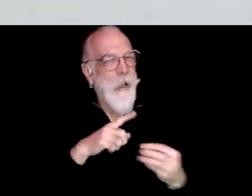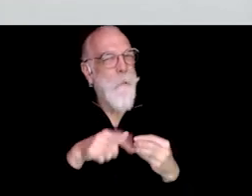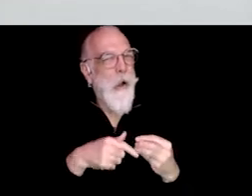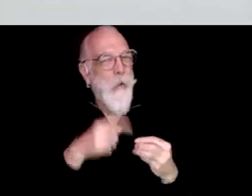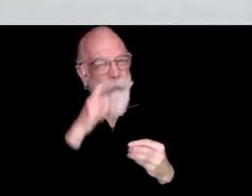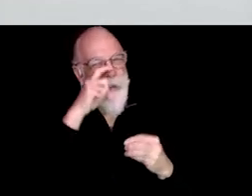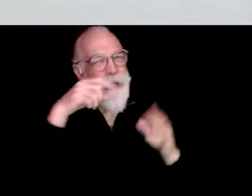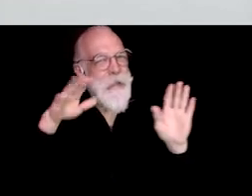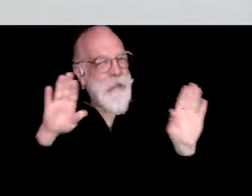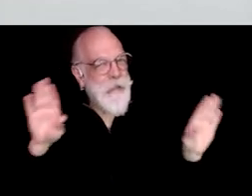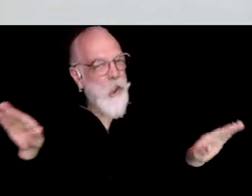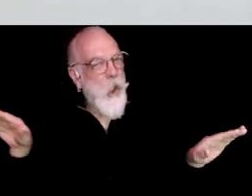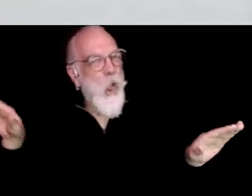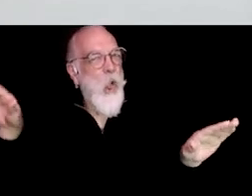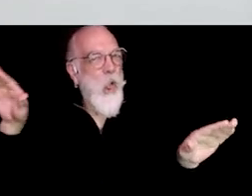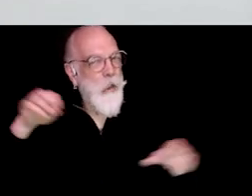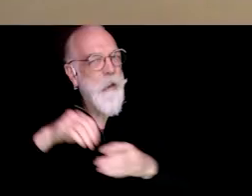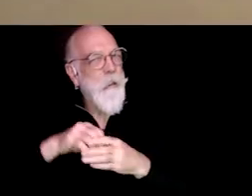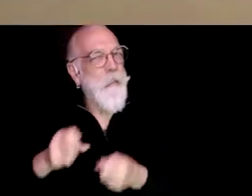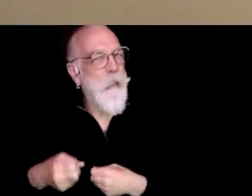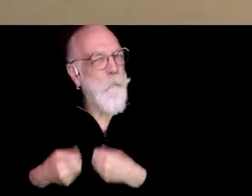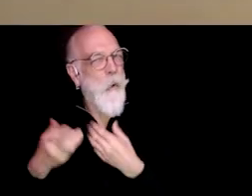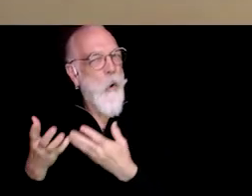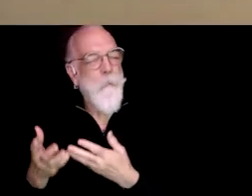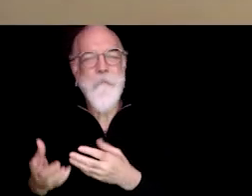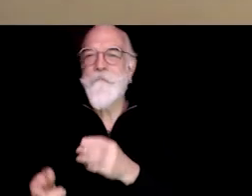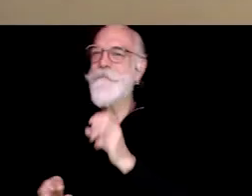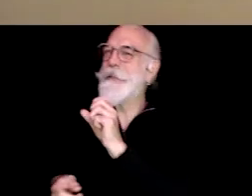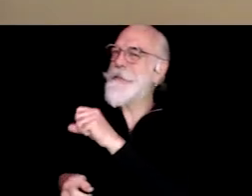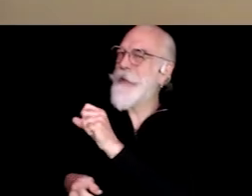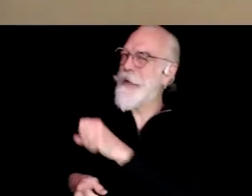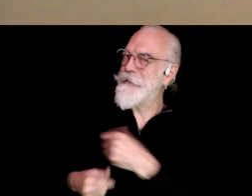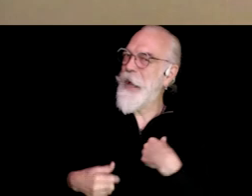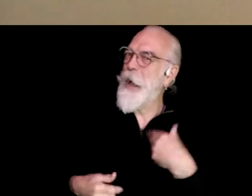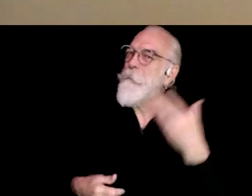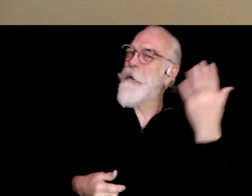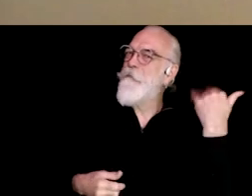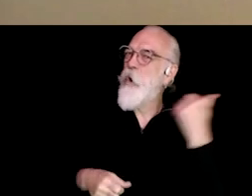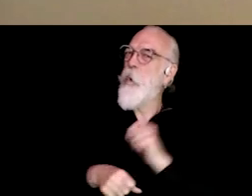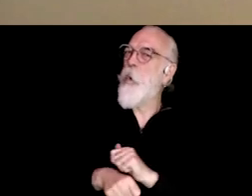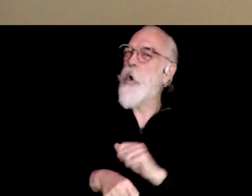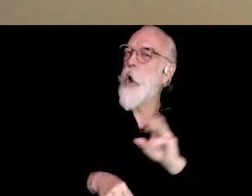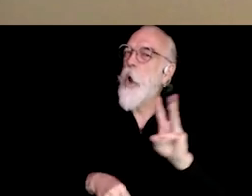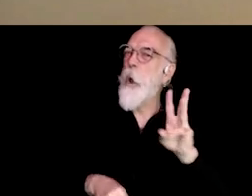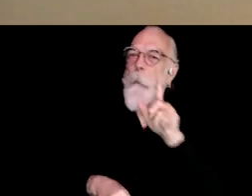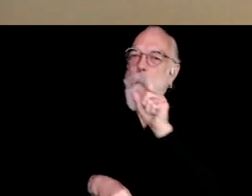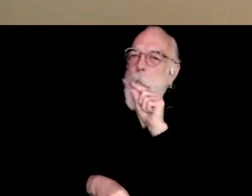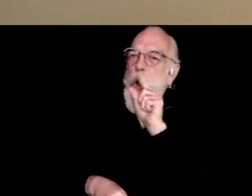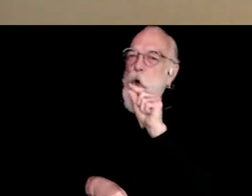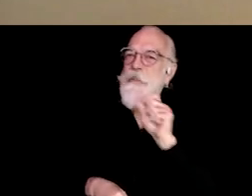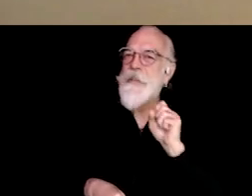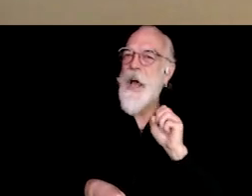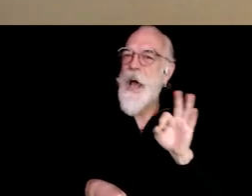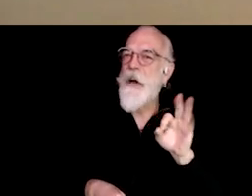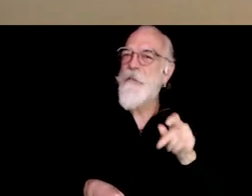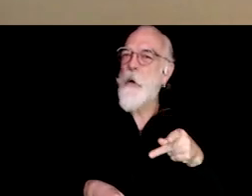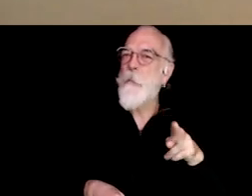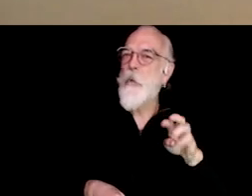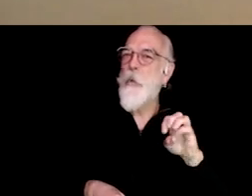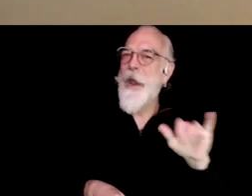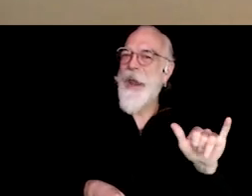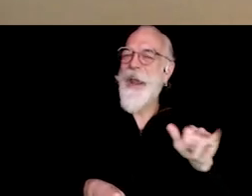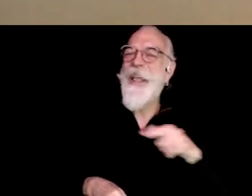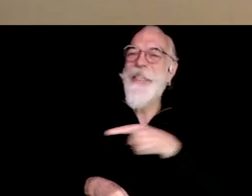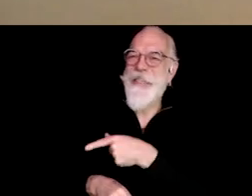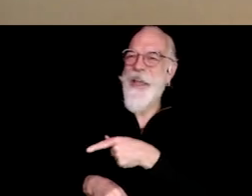this poem? Well, yes, I used to work at the Birds of Prey Rehab Foundation in